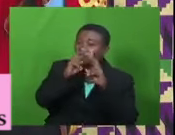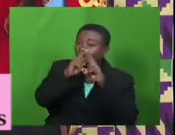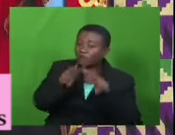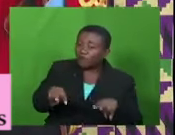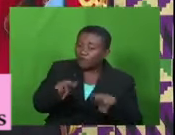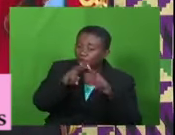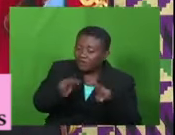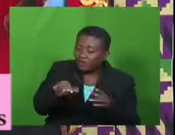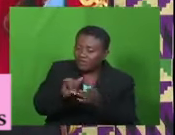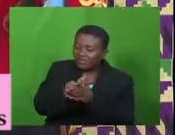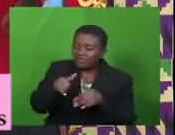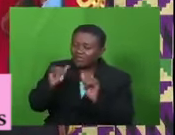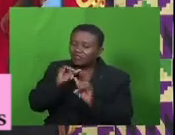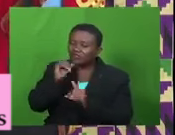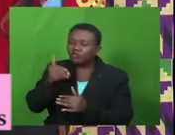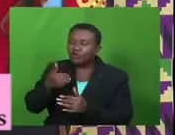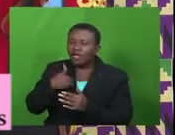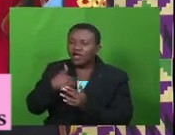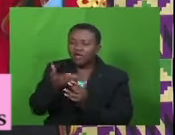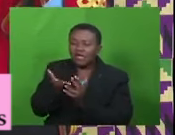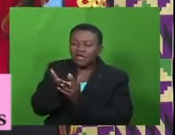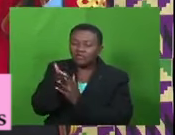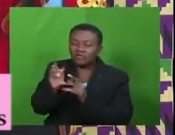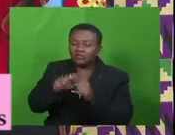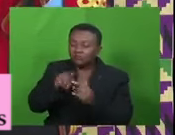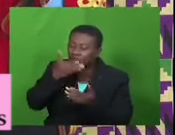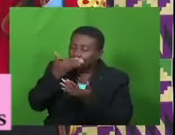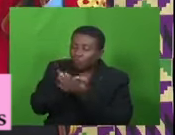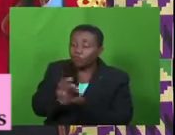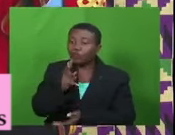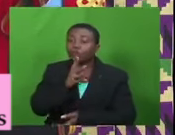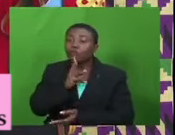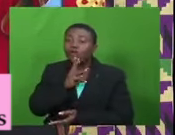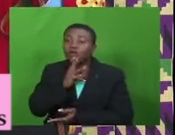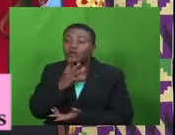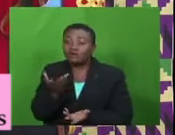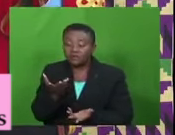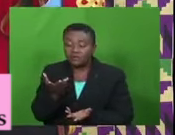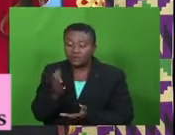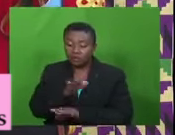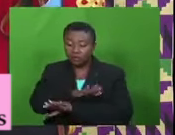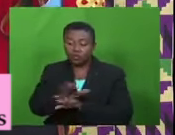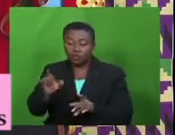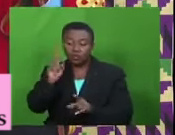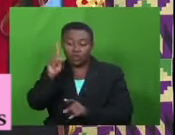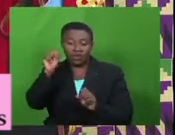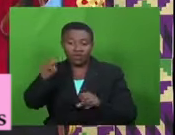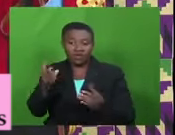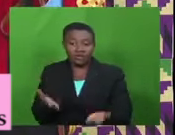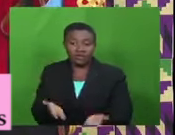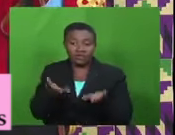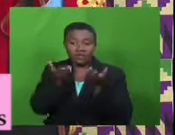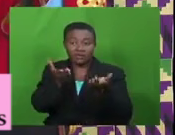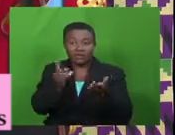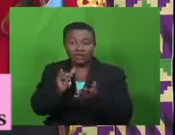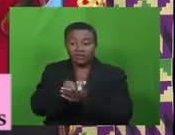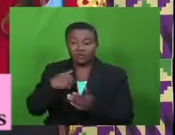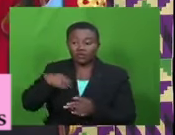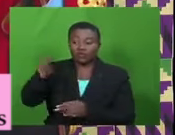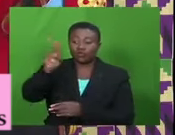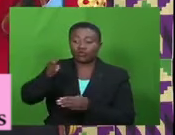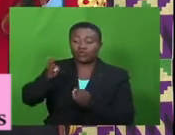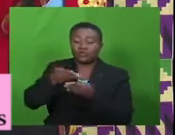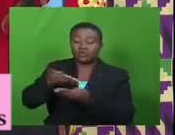do not have access to potable water. I dare say no one can suggest we have overborrowed or spent